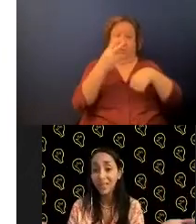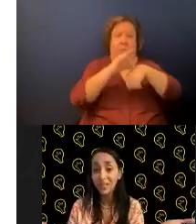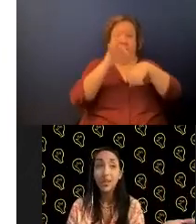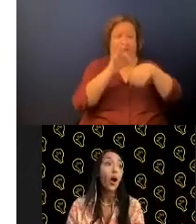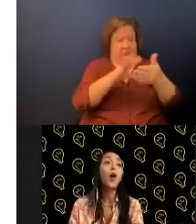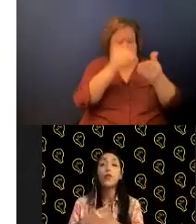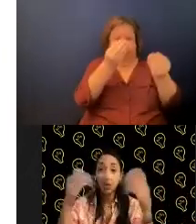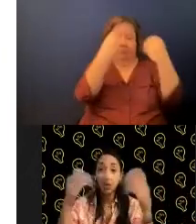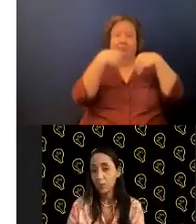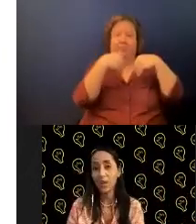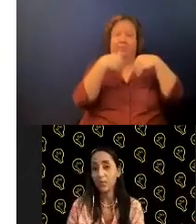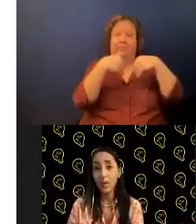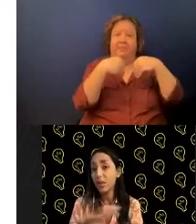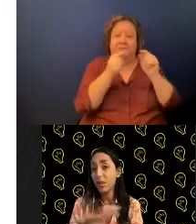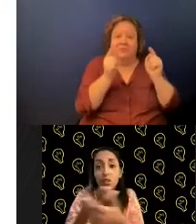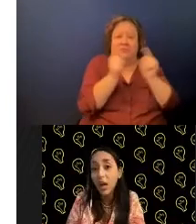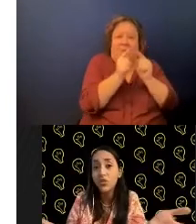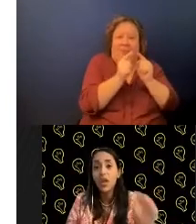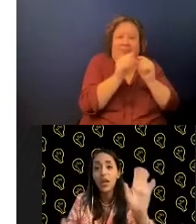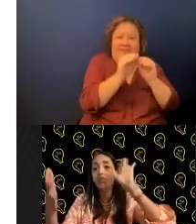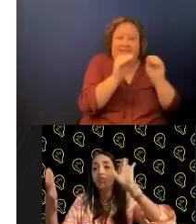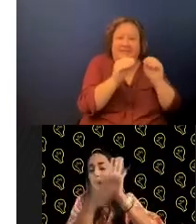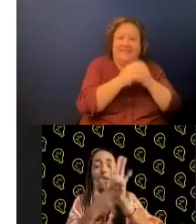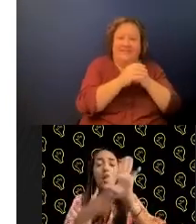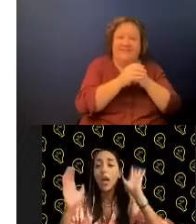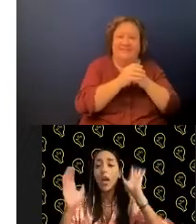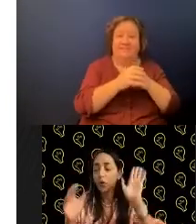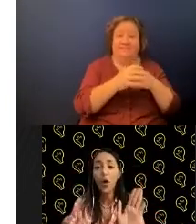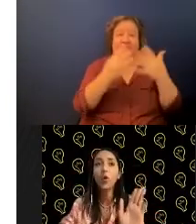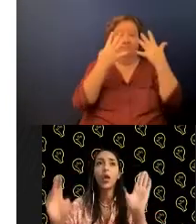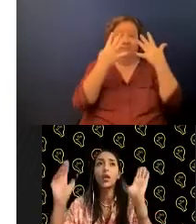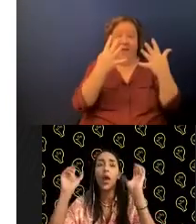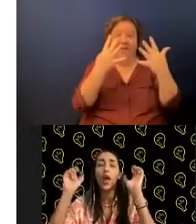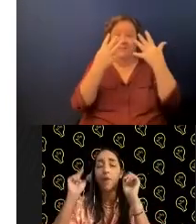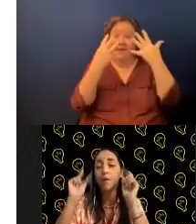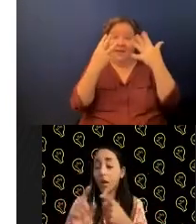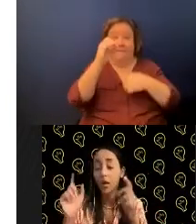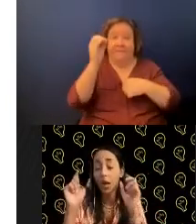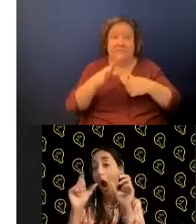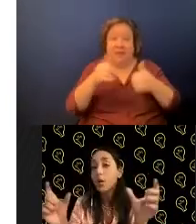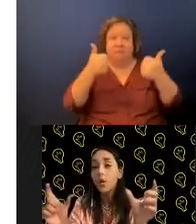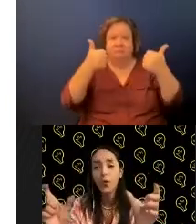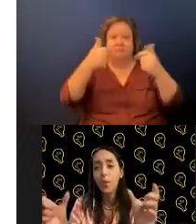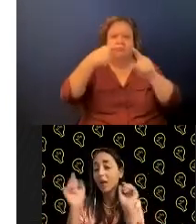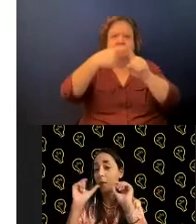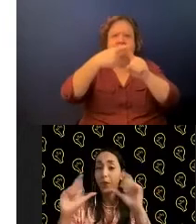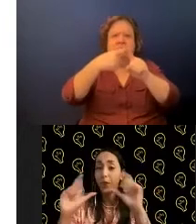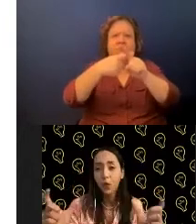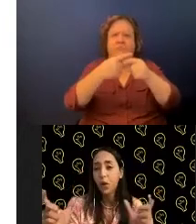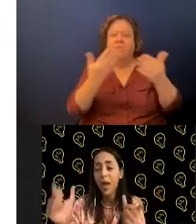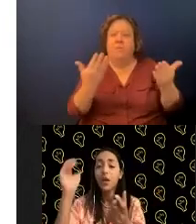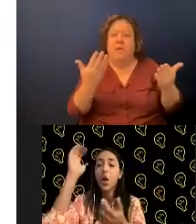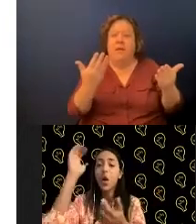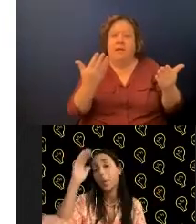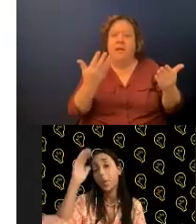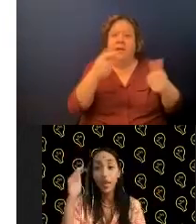98% of success rate. I mean, it's great. You get it straight in your phone in a audio format, video